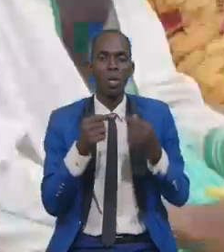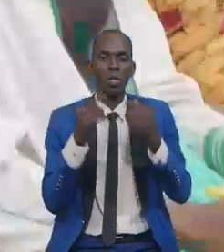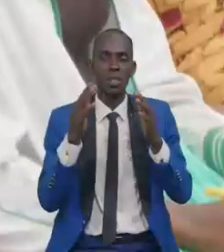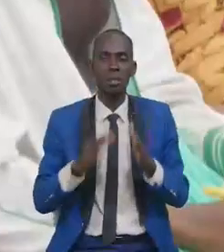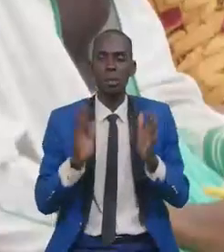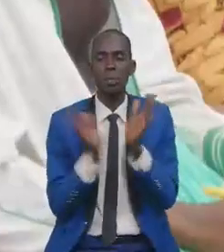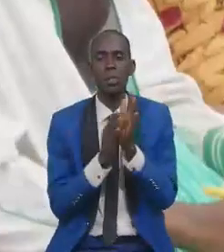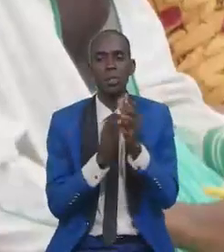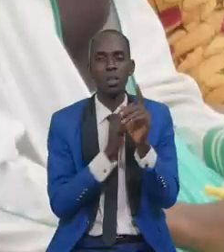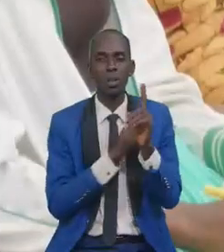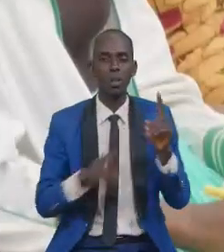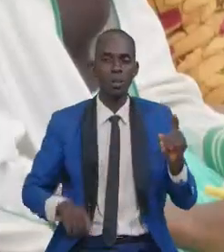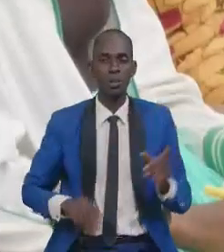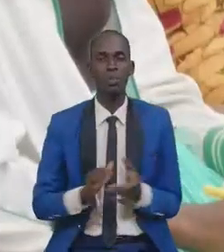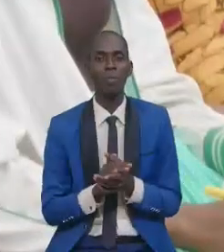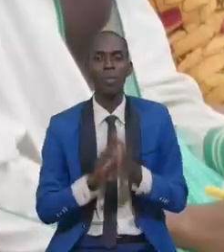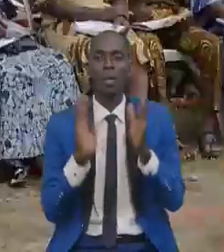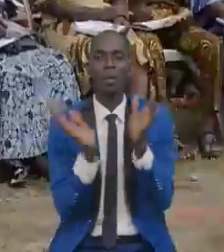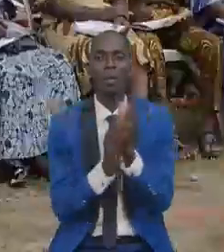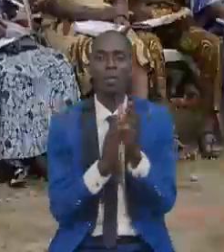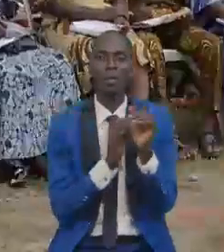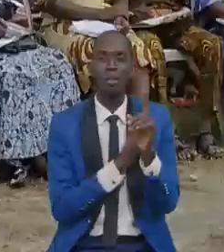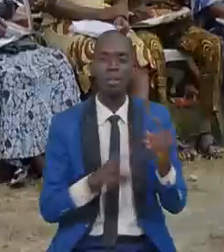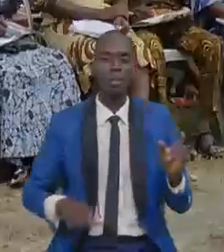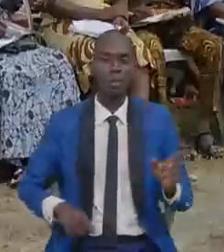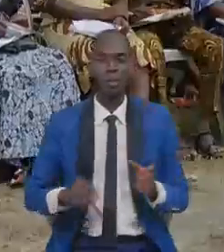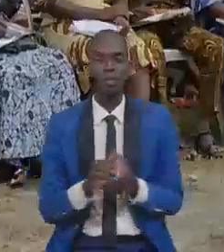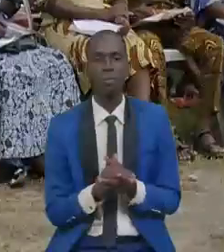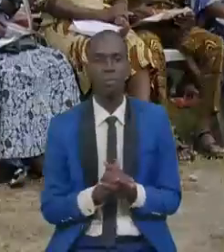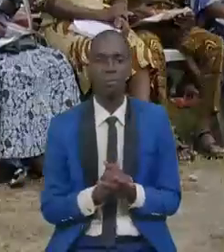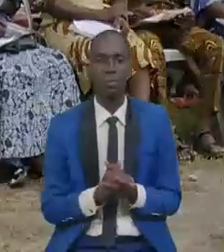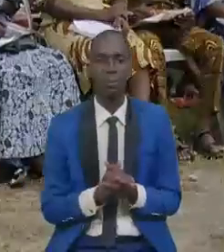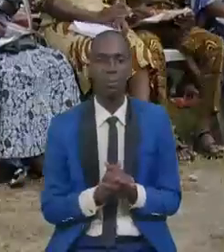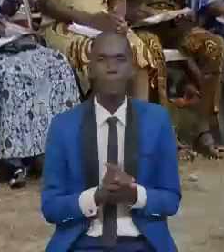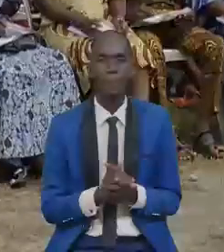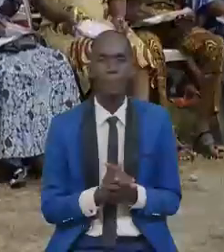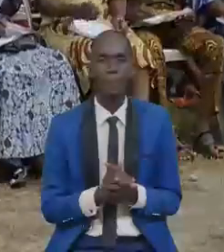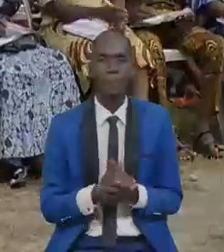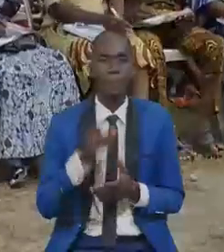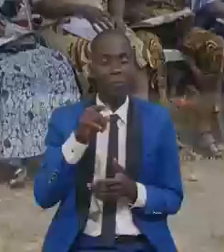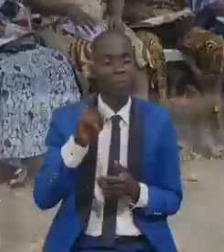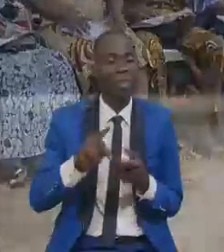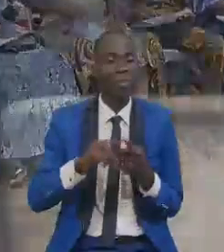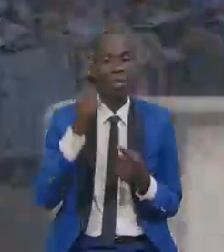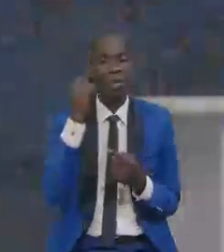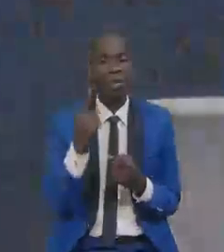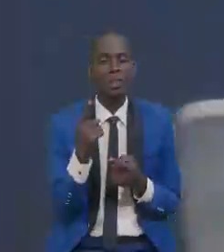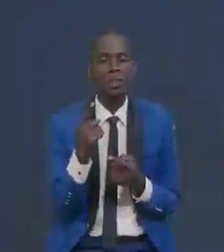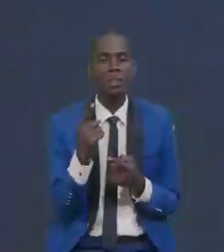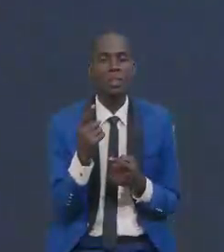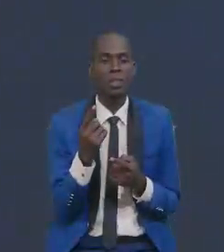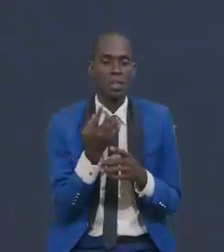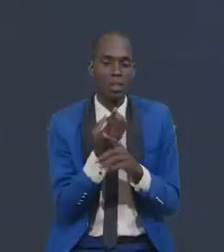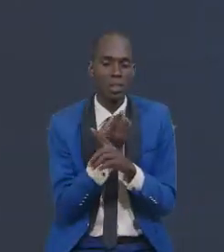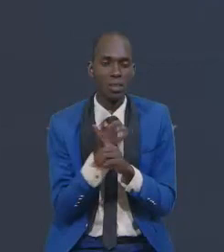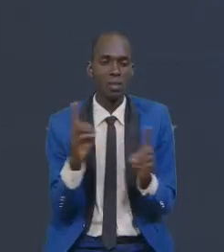Lord. Praise the Lord. You need to understand, delivered out of